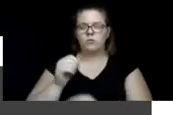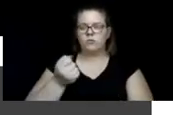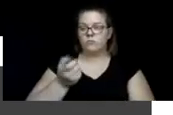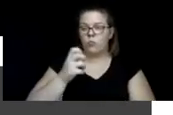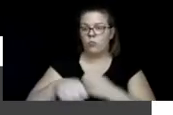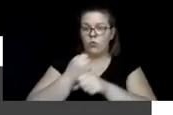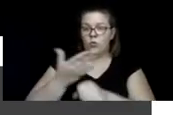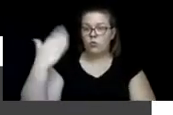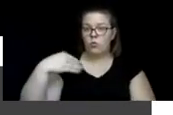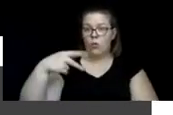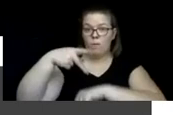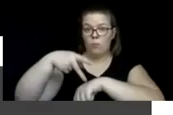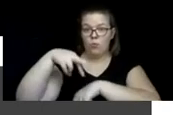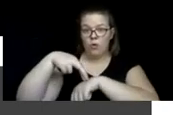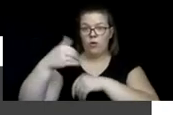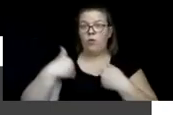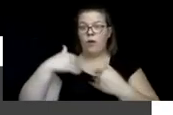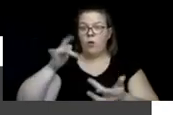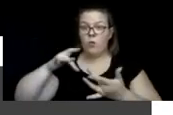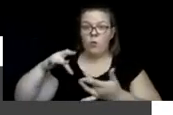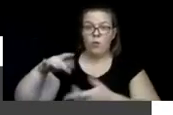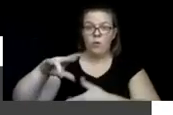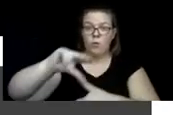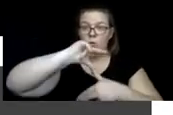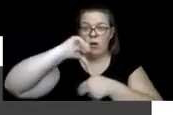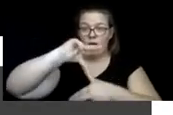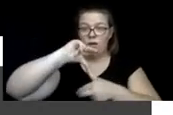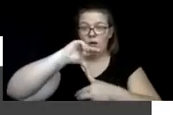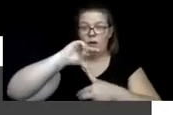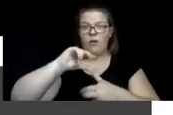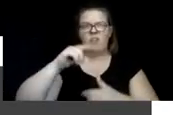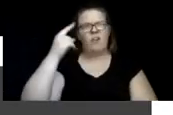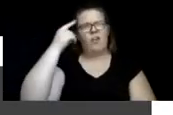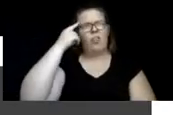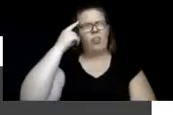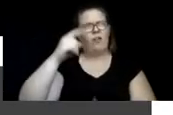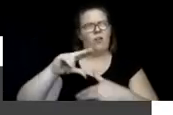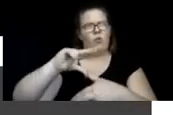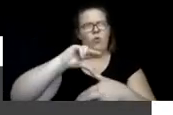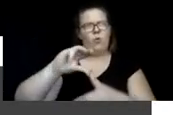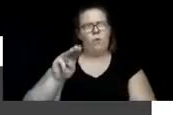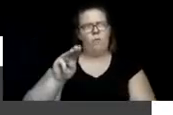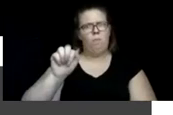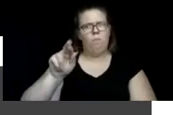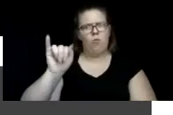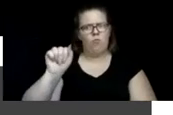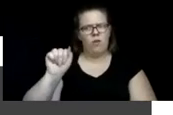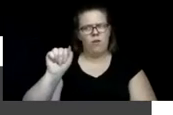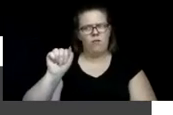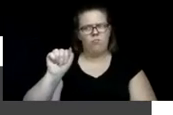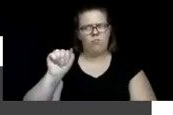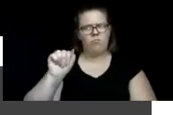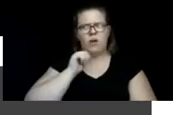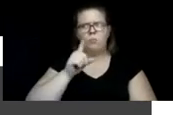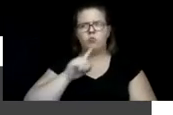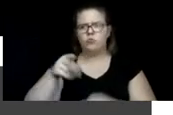Rico had the hurricane. I believe it was Maria, but I'm not sure,